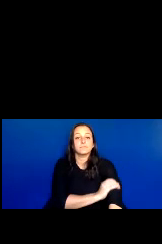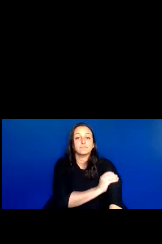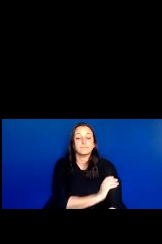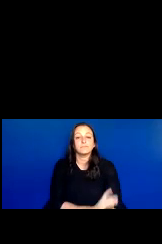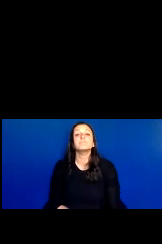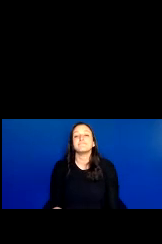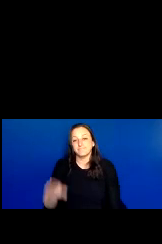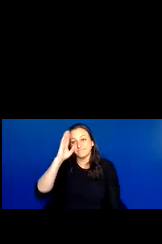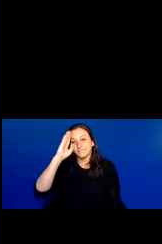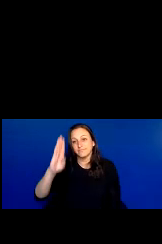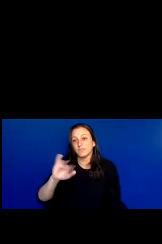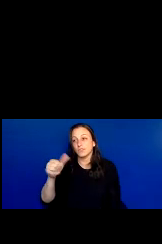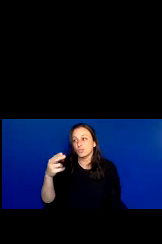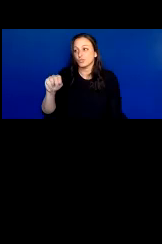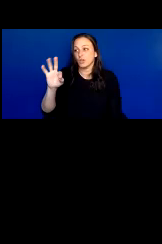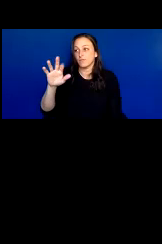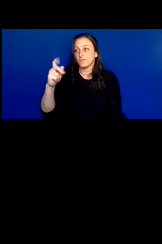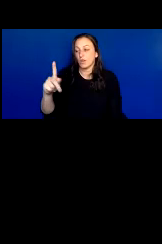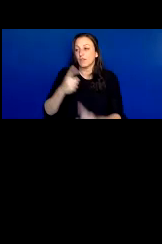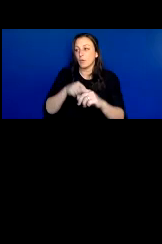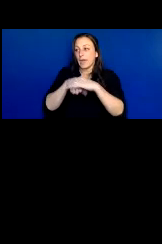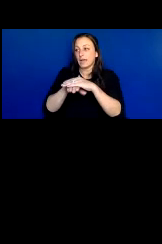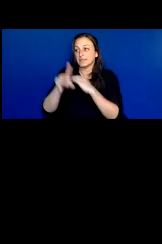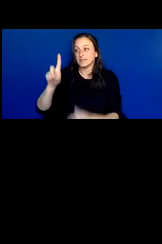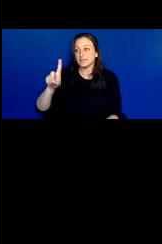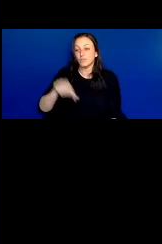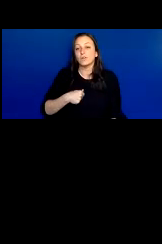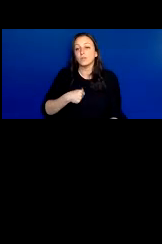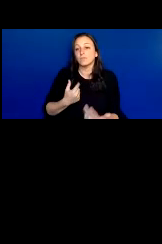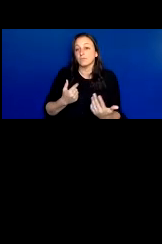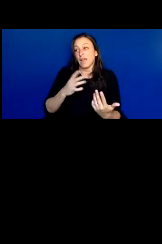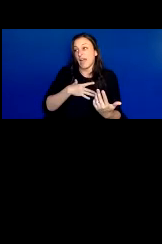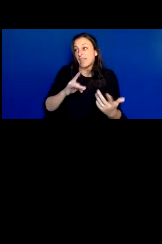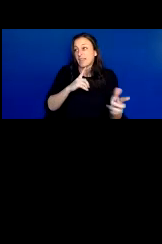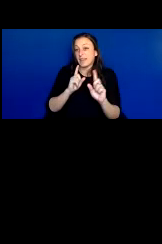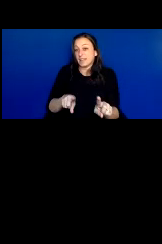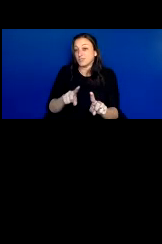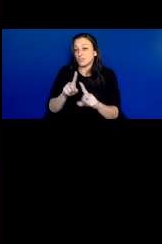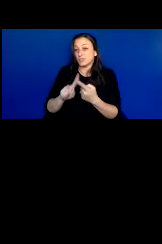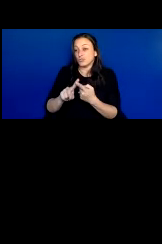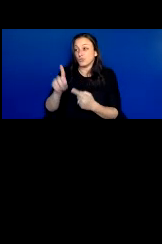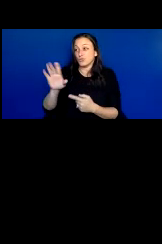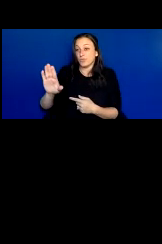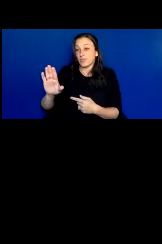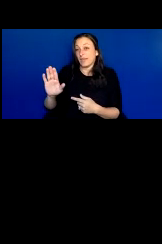Hey, John Frank here from Axios Denver. I would love an answer to Marshall's question, so I'll make that my question, please. Thank you.